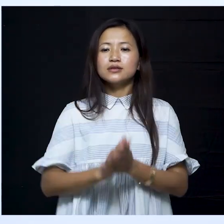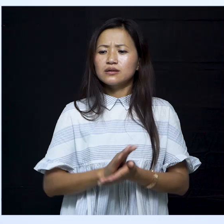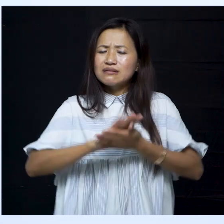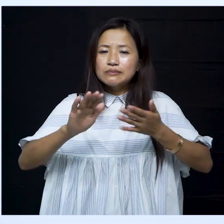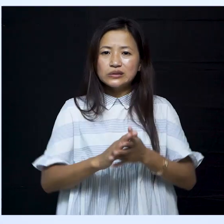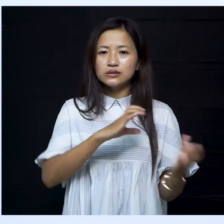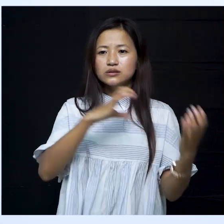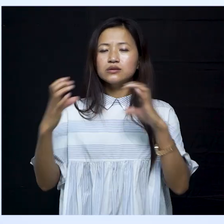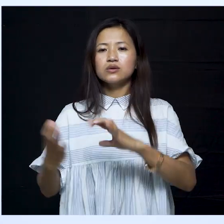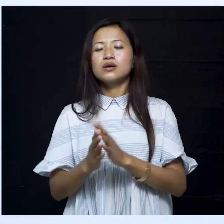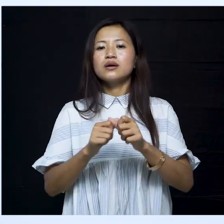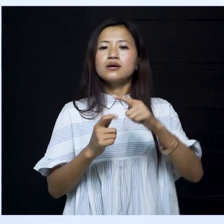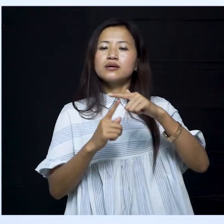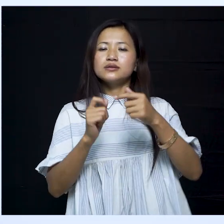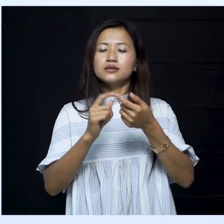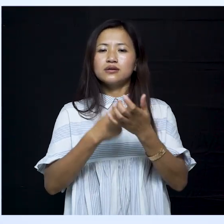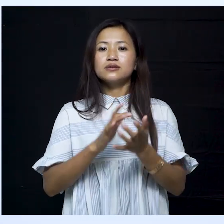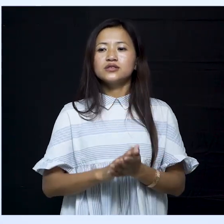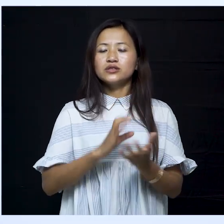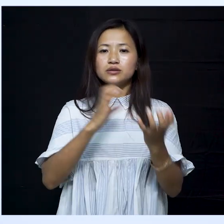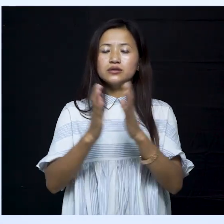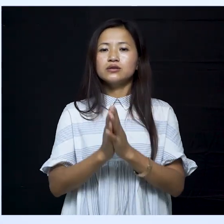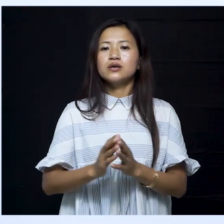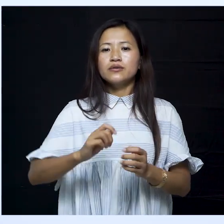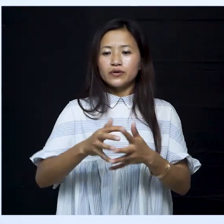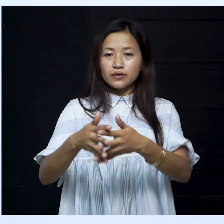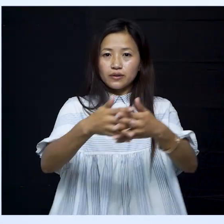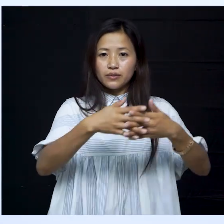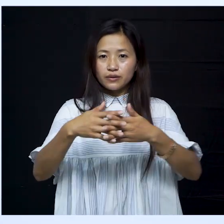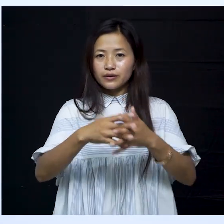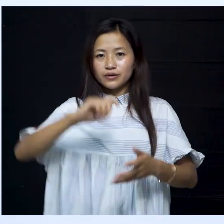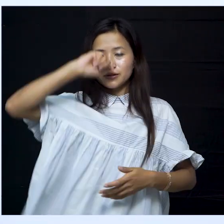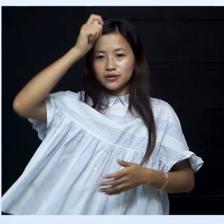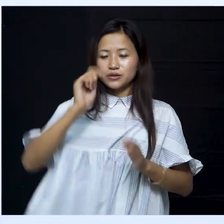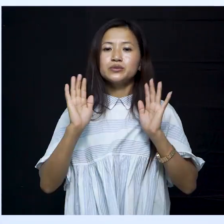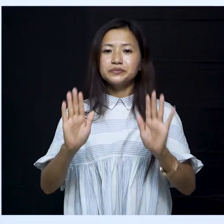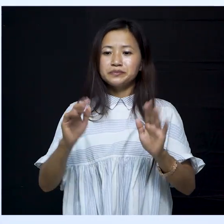change or altercation of the language, the American English that we have today.